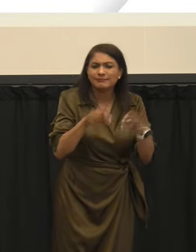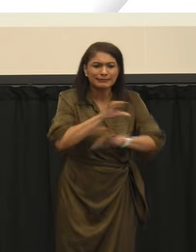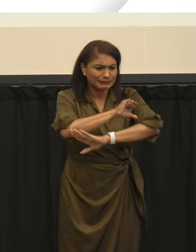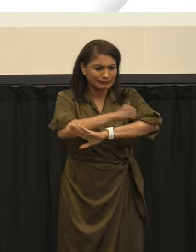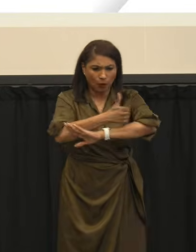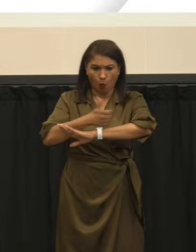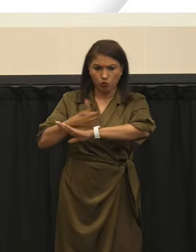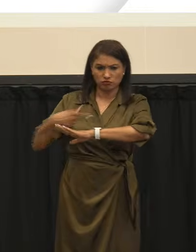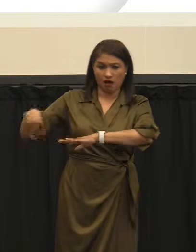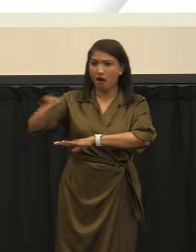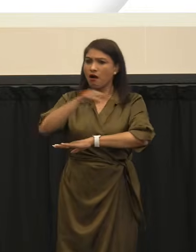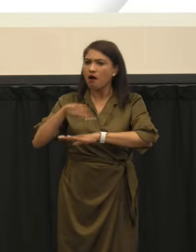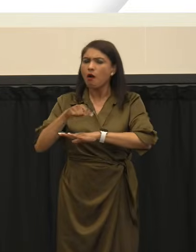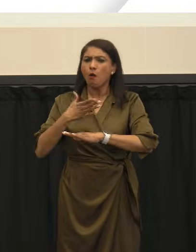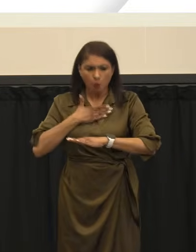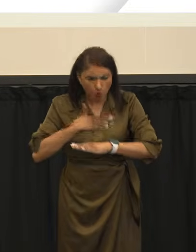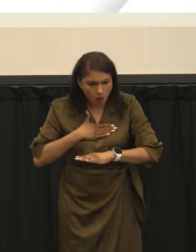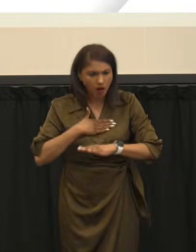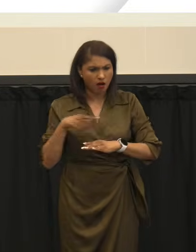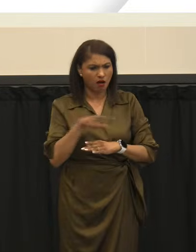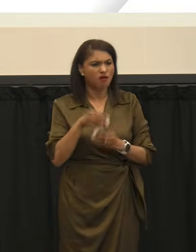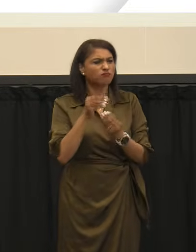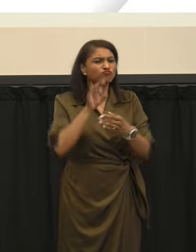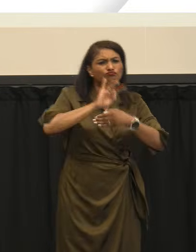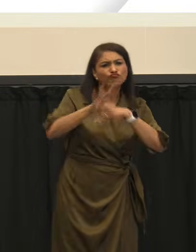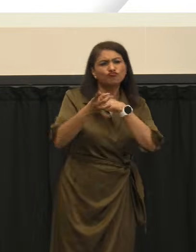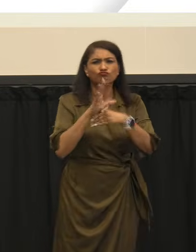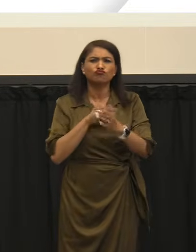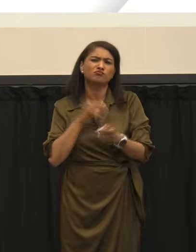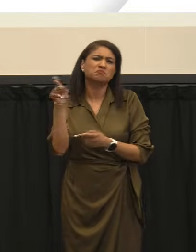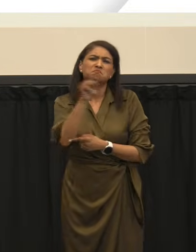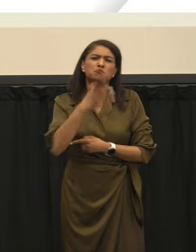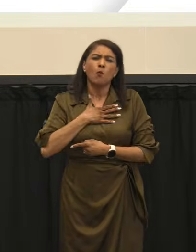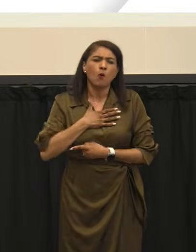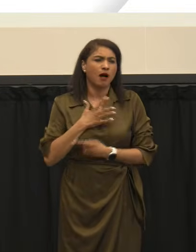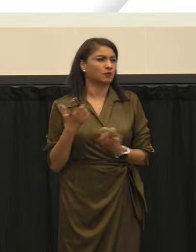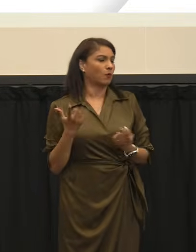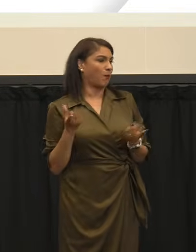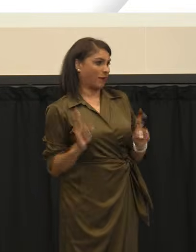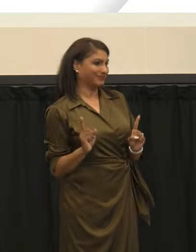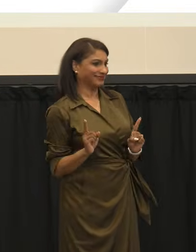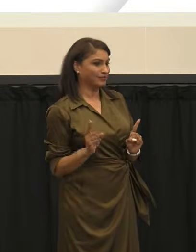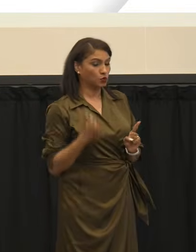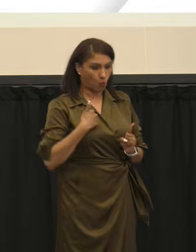And the objectives are to find stakeholders that are currently busy,